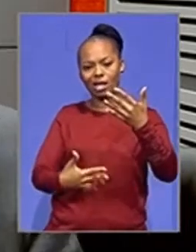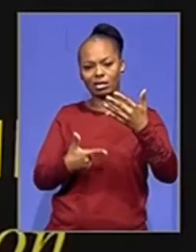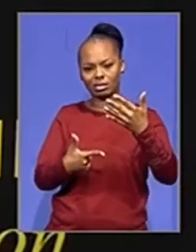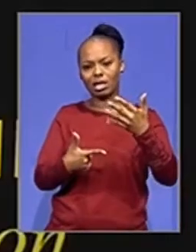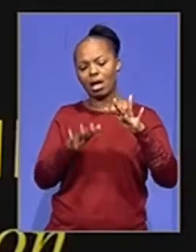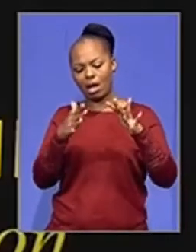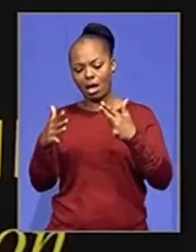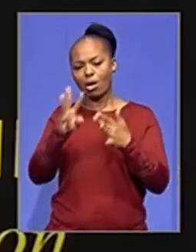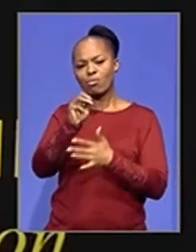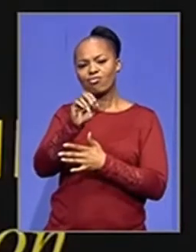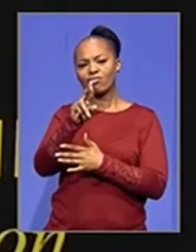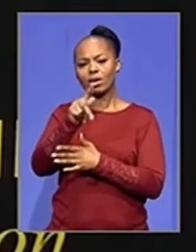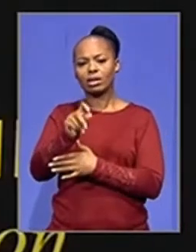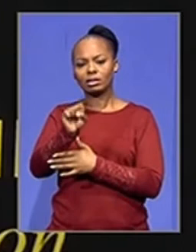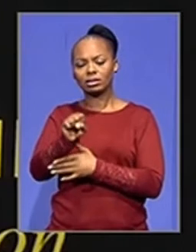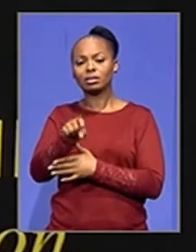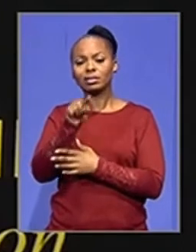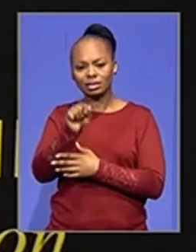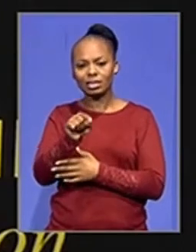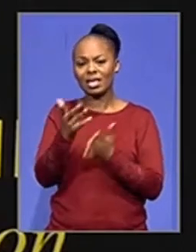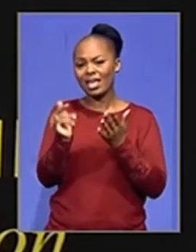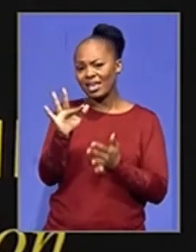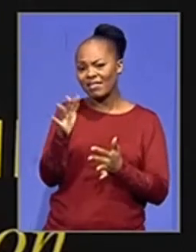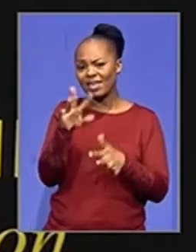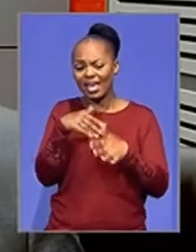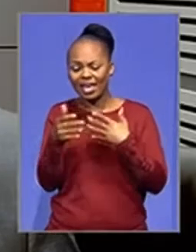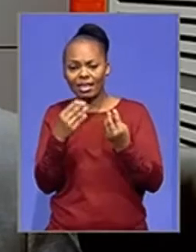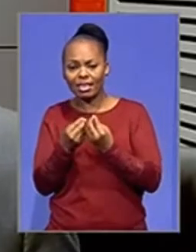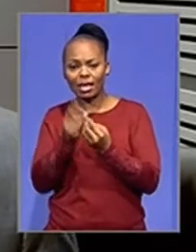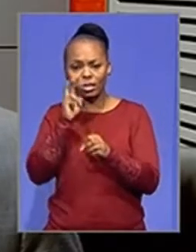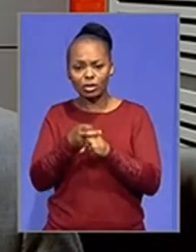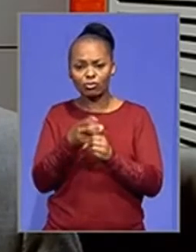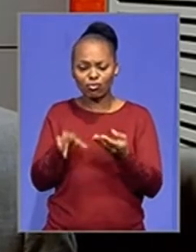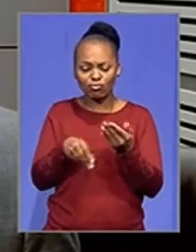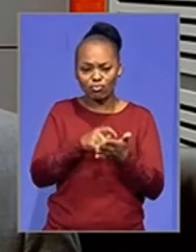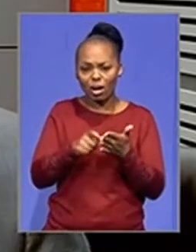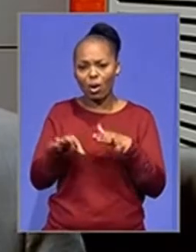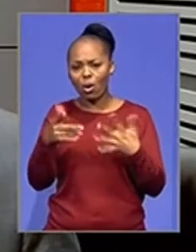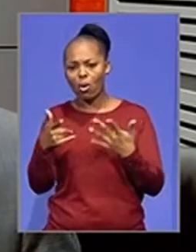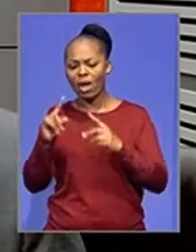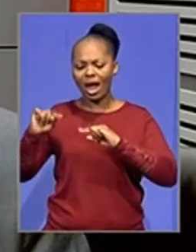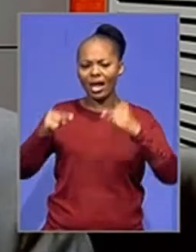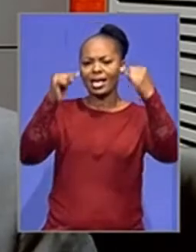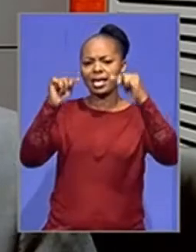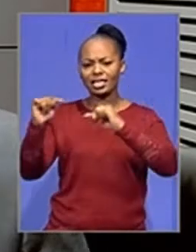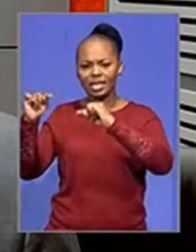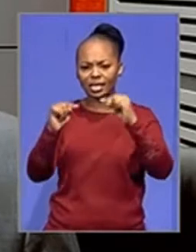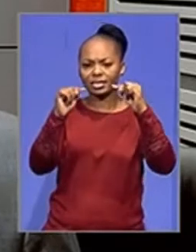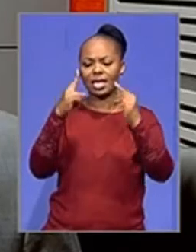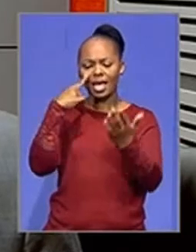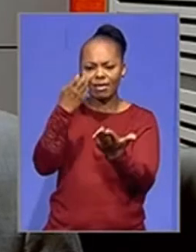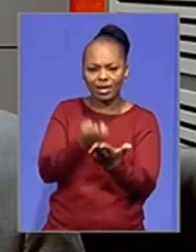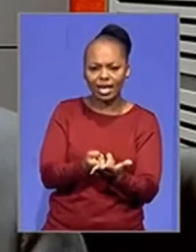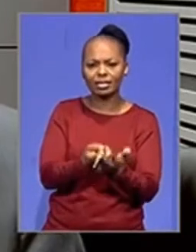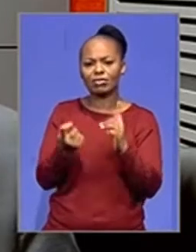merits. That is where we will call in witnesses if there is a need for that. We'll look into the allegations, the evidence that is being submitted before the